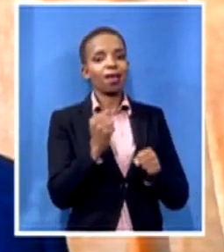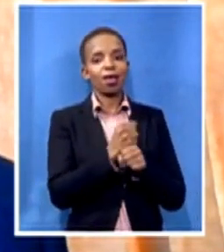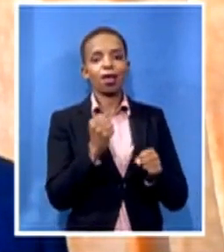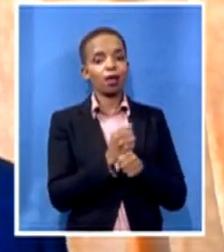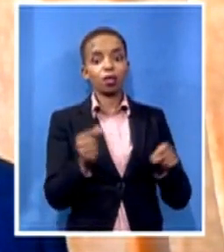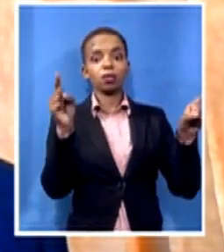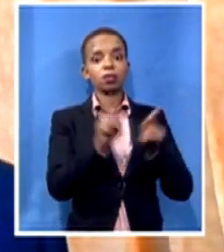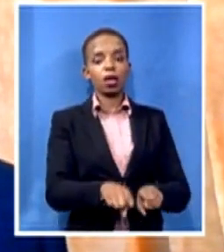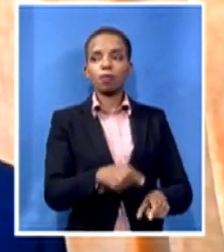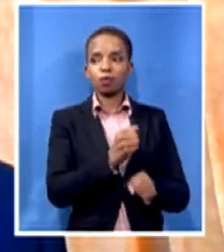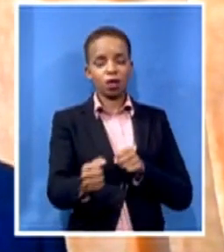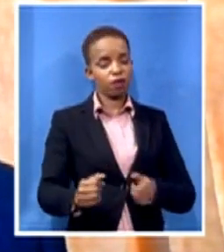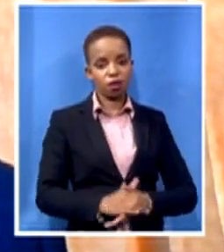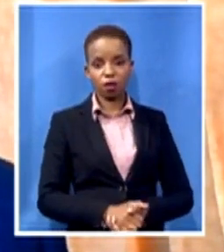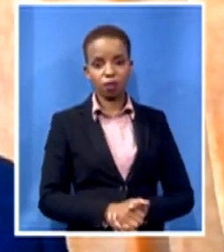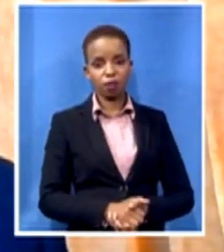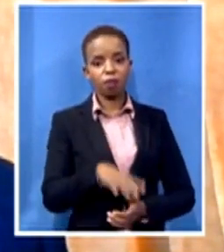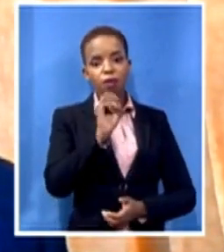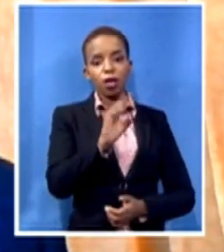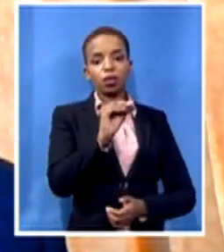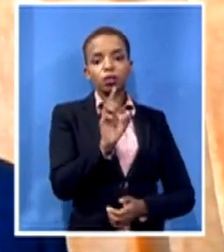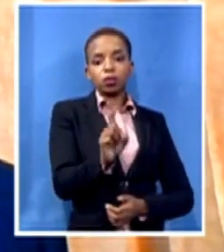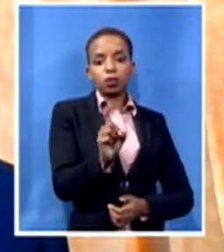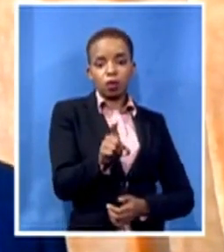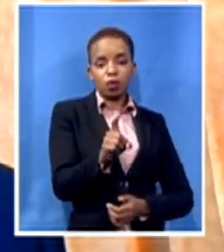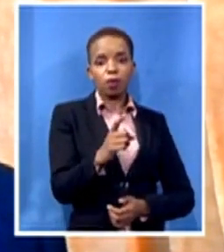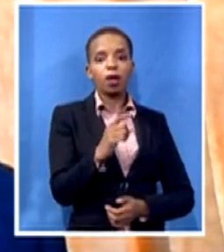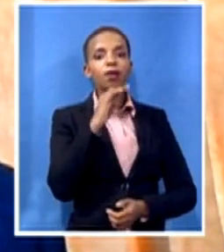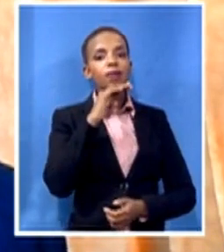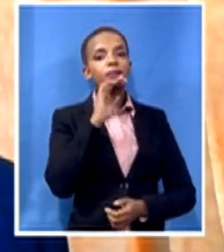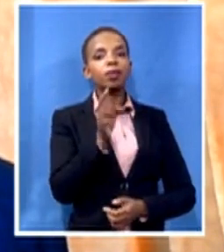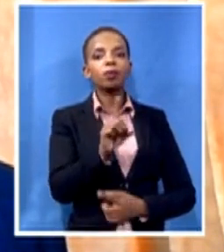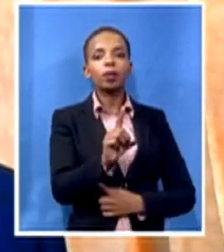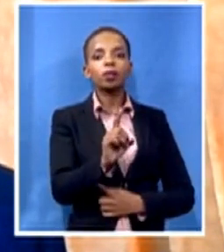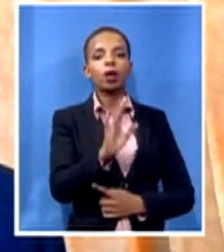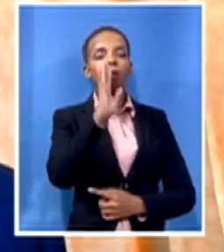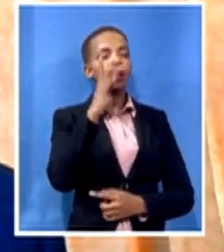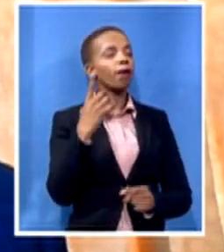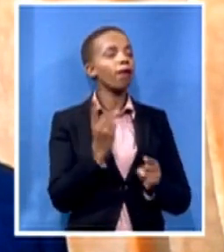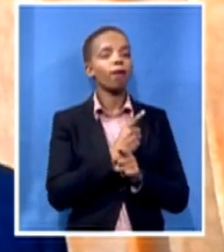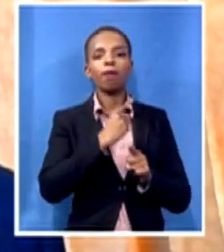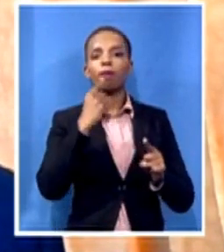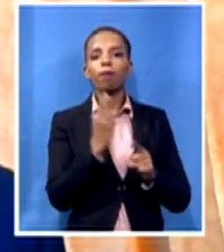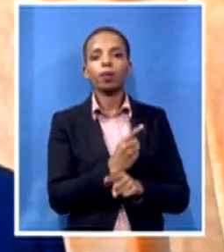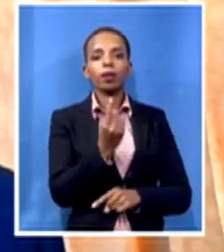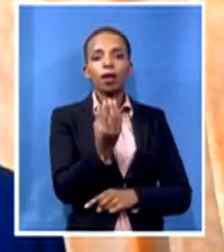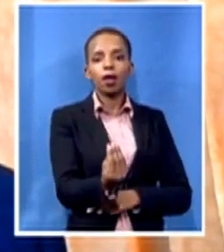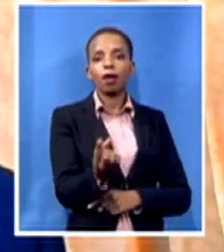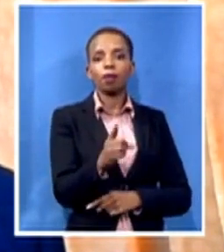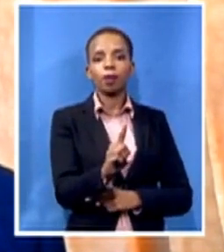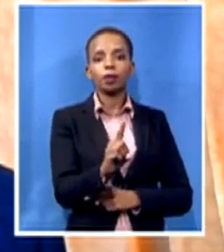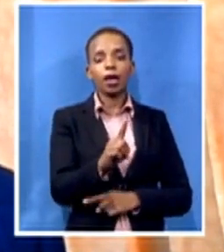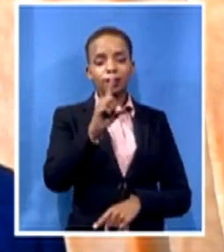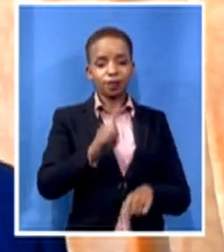means is that you will always have the different or variation in the genetic makeup of the